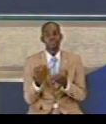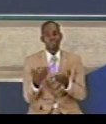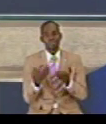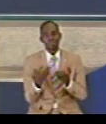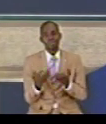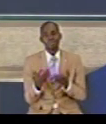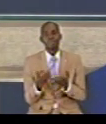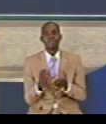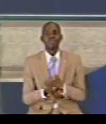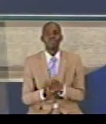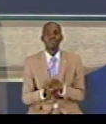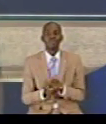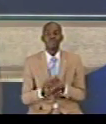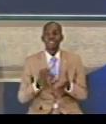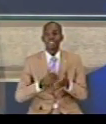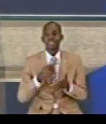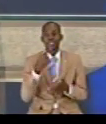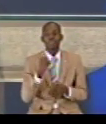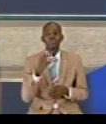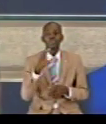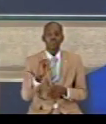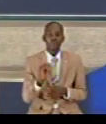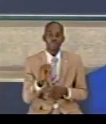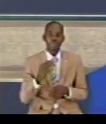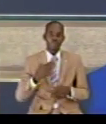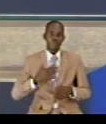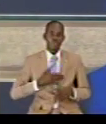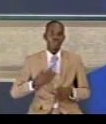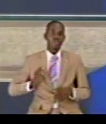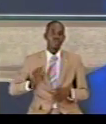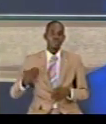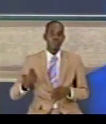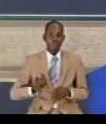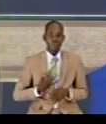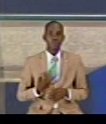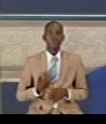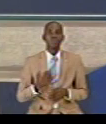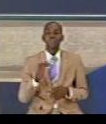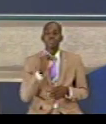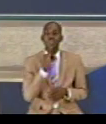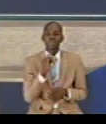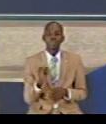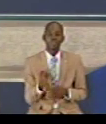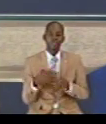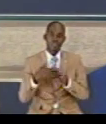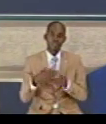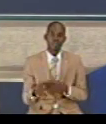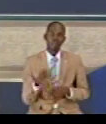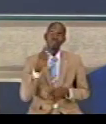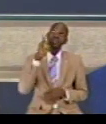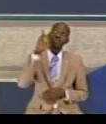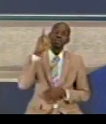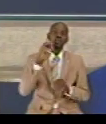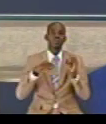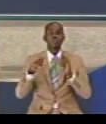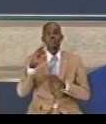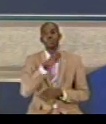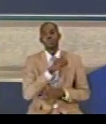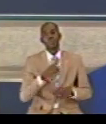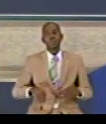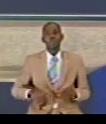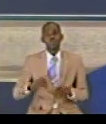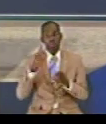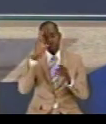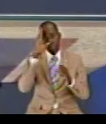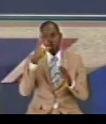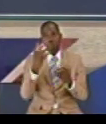thirsty. He says, so my soul panteth after thee, O God. He wanted something from